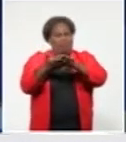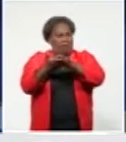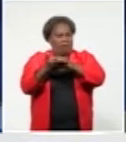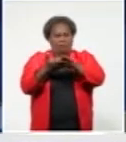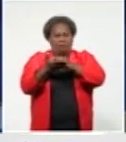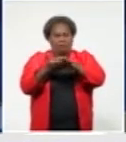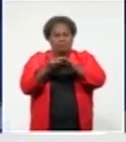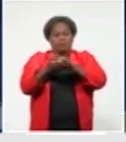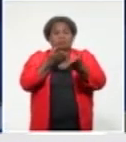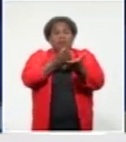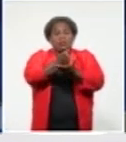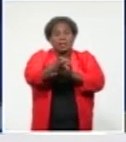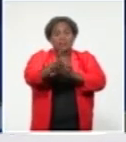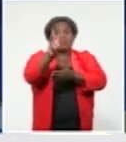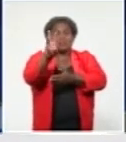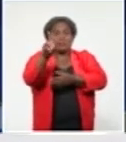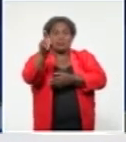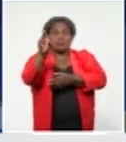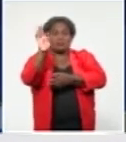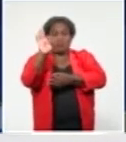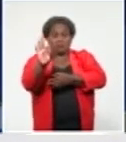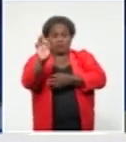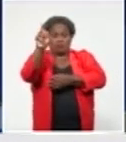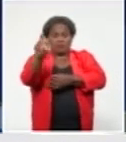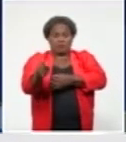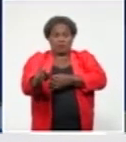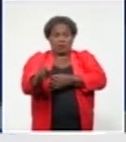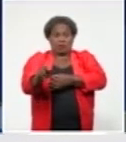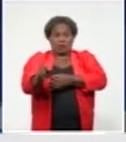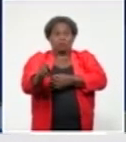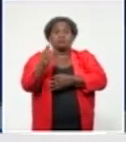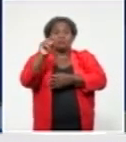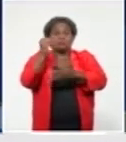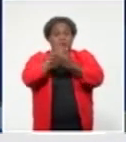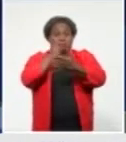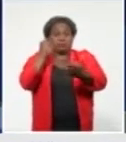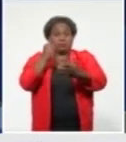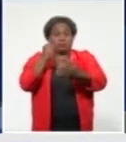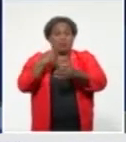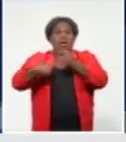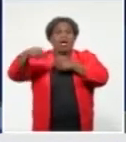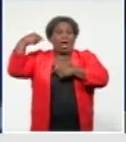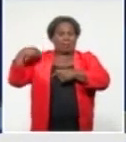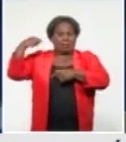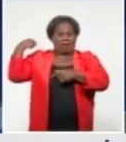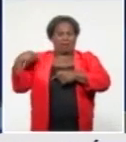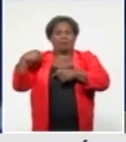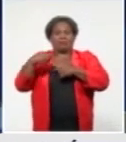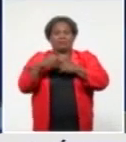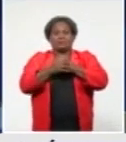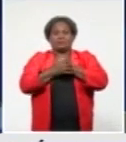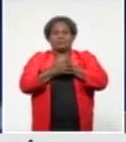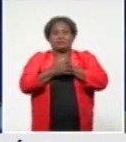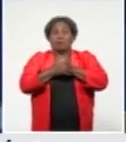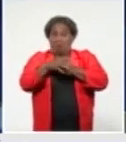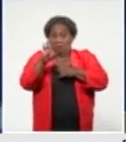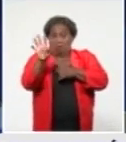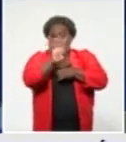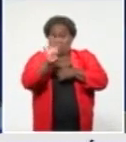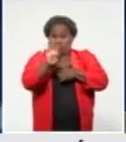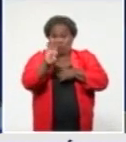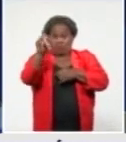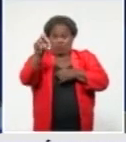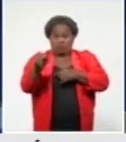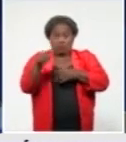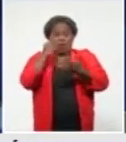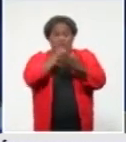3 individuals are under the age of 20. 20 belong to the 20 to 40 age group, 14 to the 41